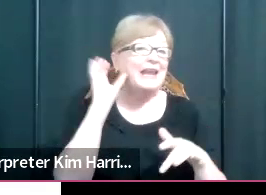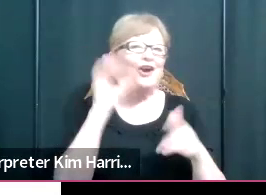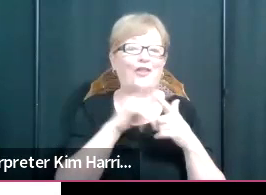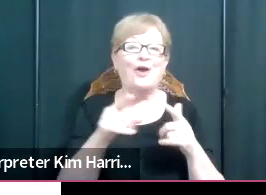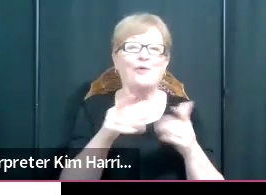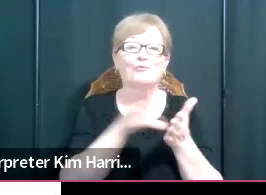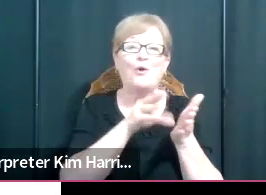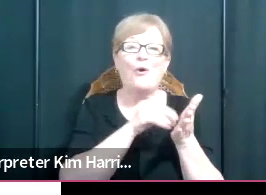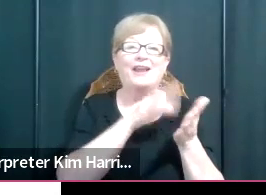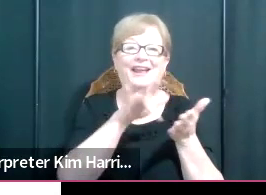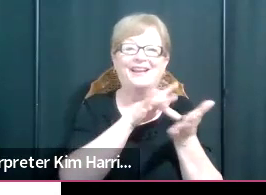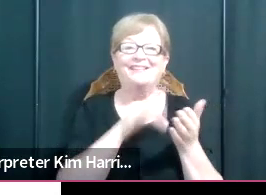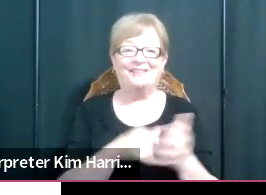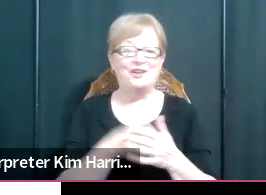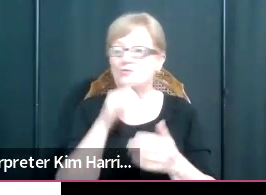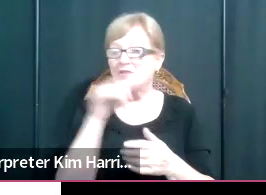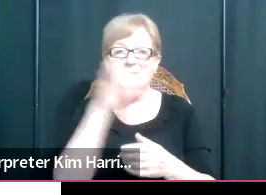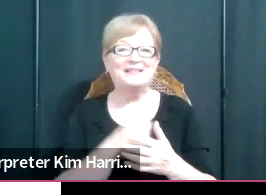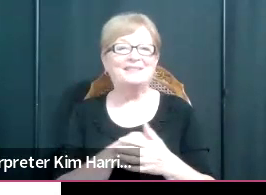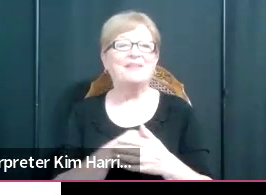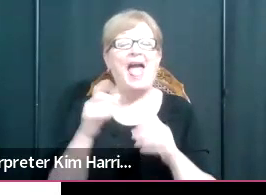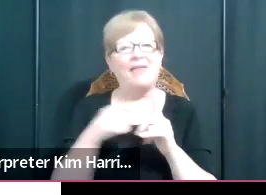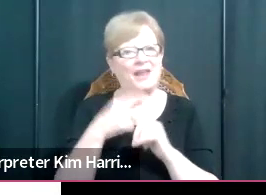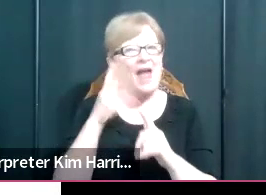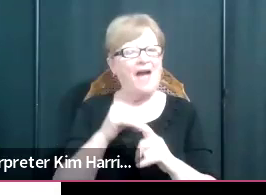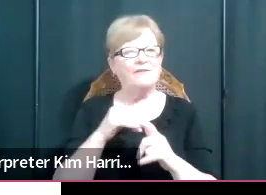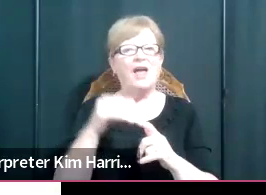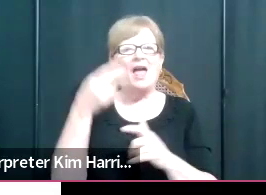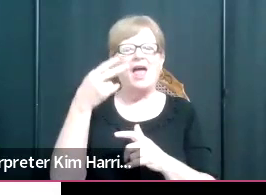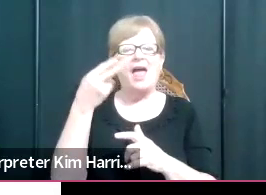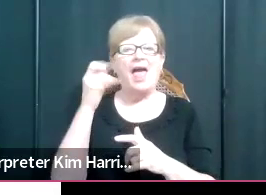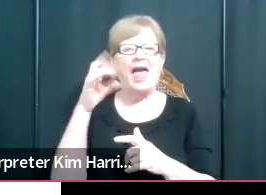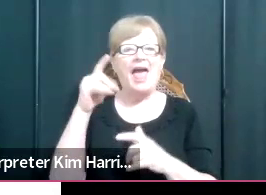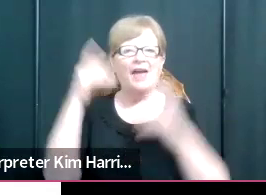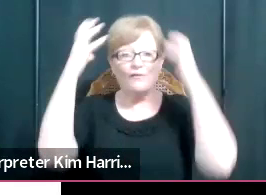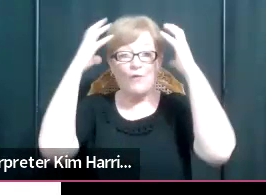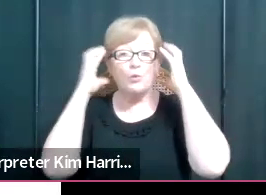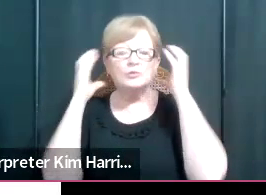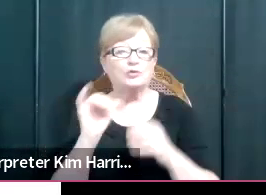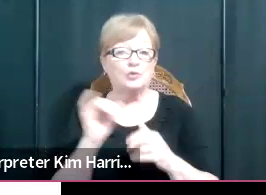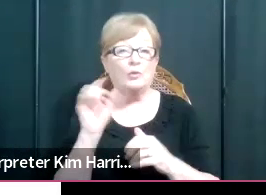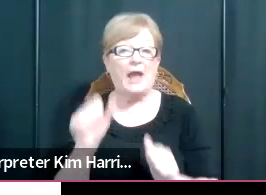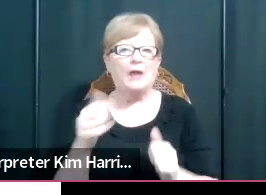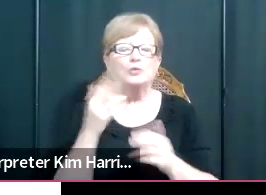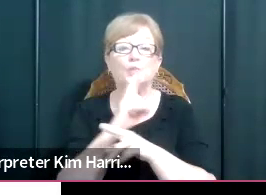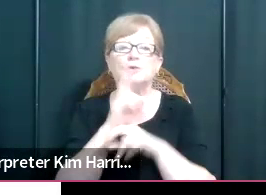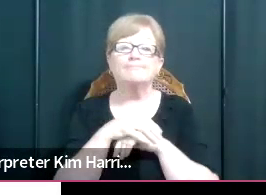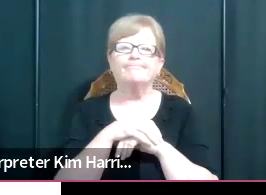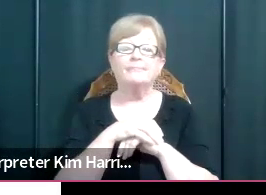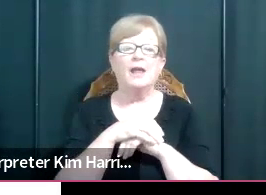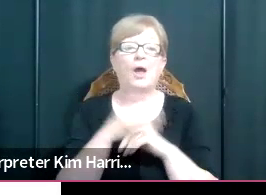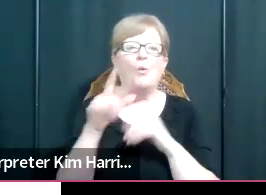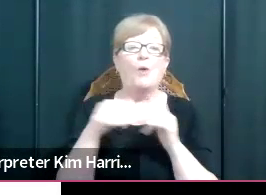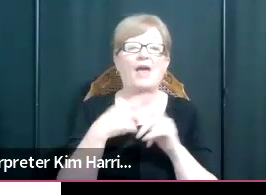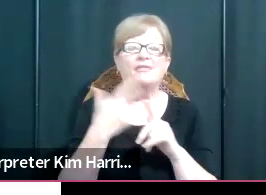there. And those do come with headphones also, so you don't have to worry about when the text is